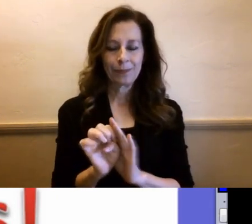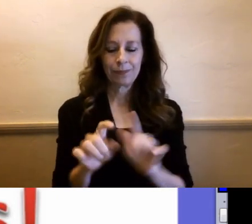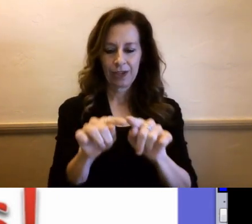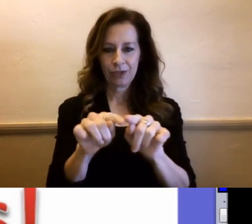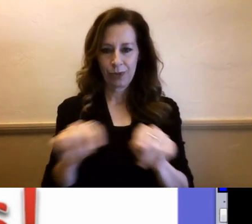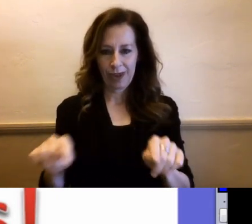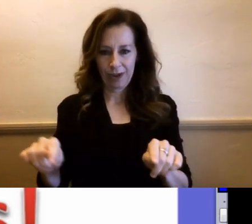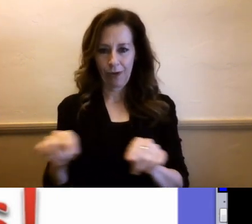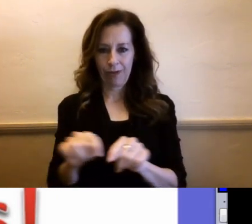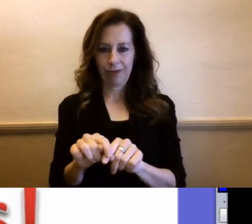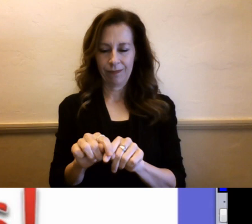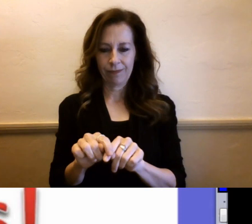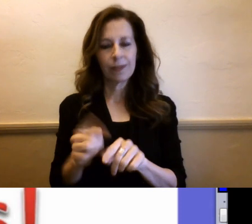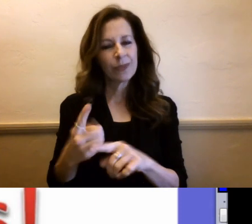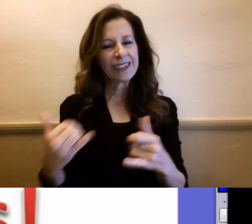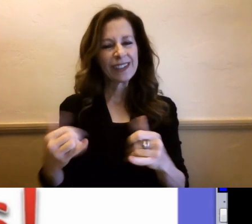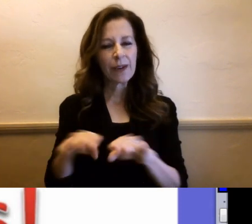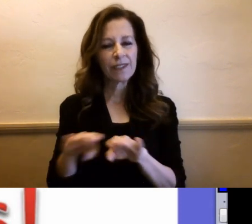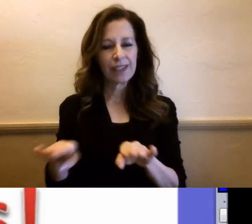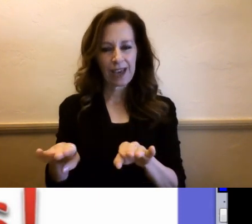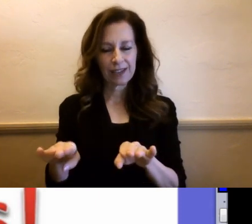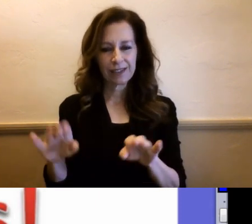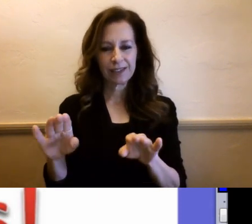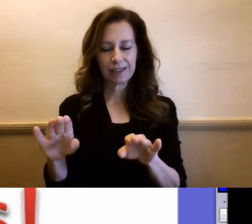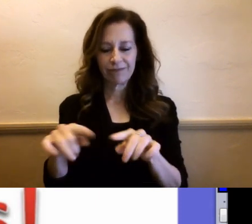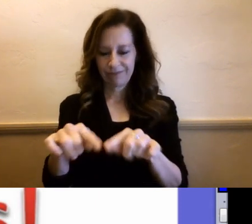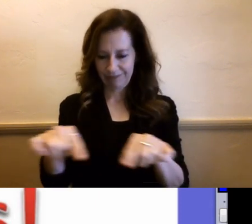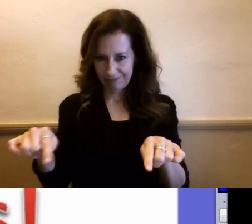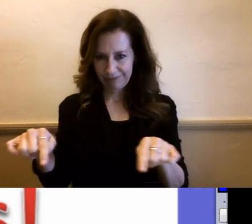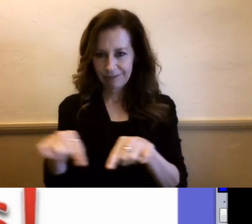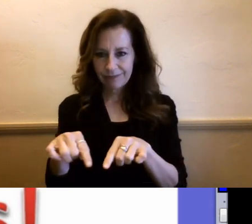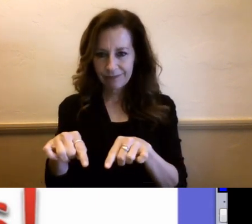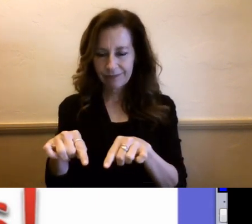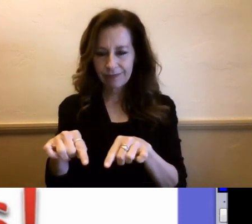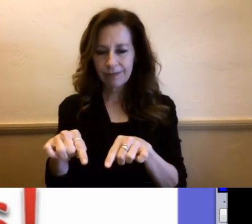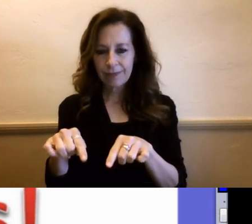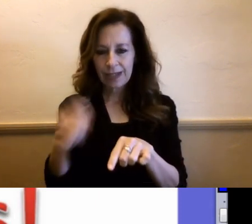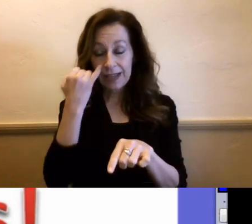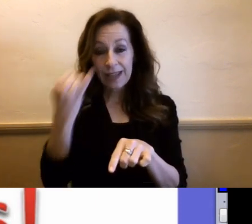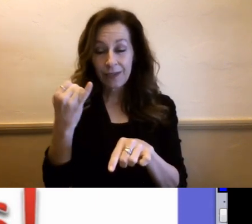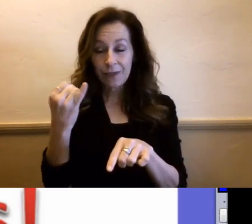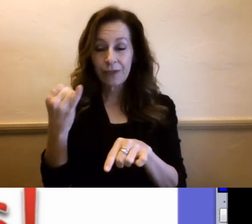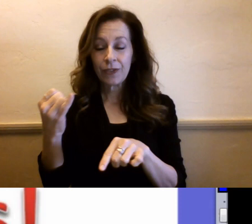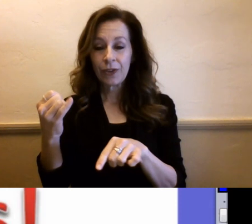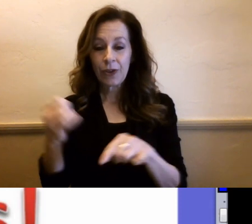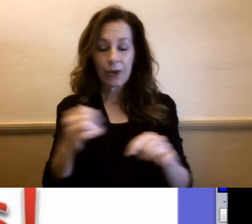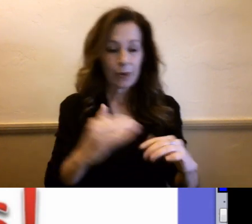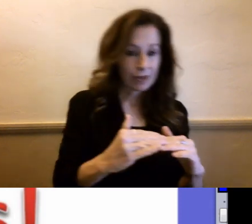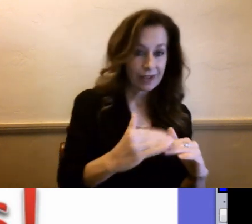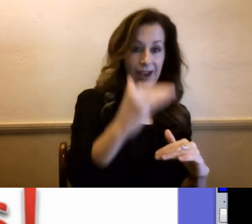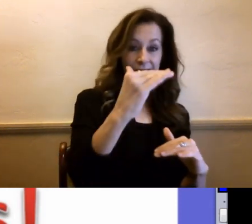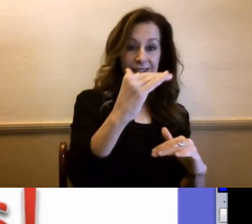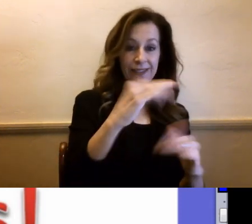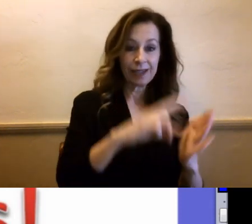this triangle, it's flat right now. Think of it being flat on the floor. But once you give it height, you're giving